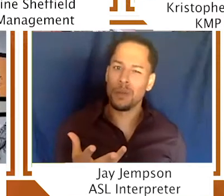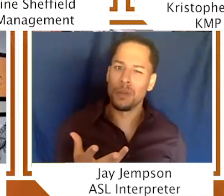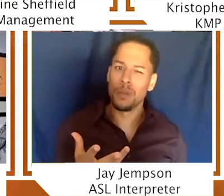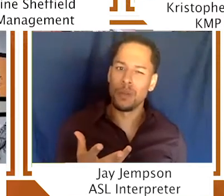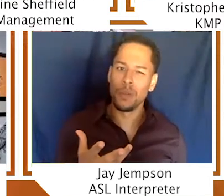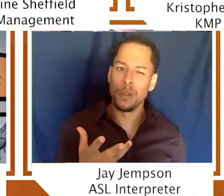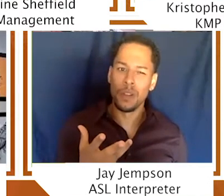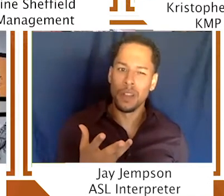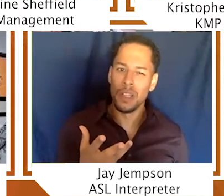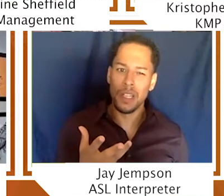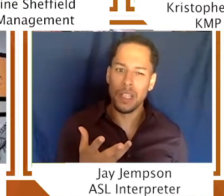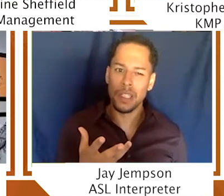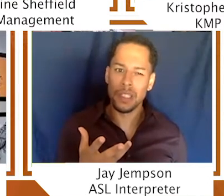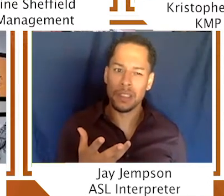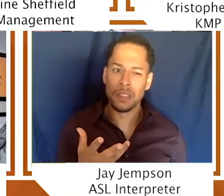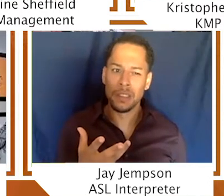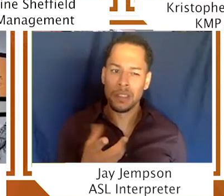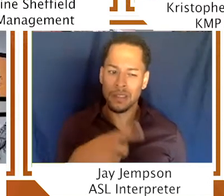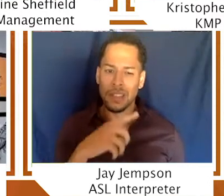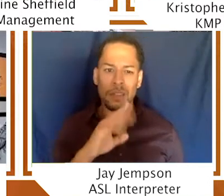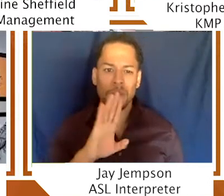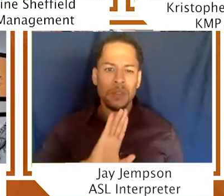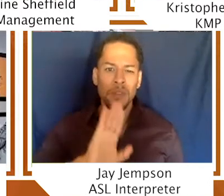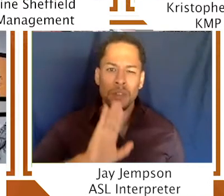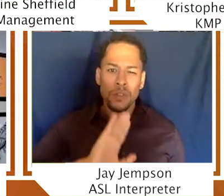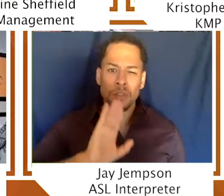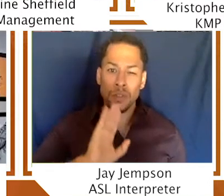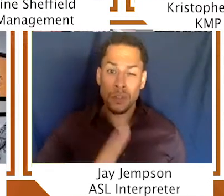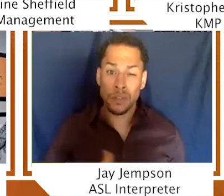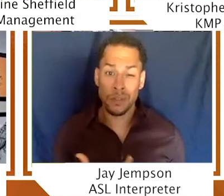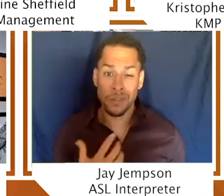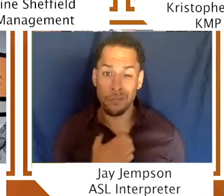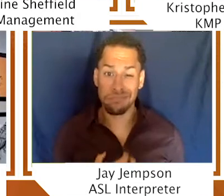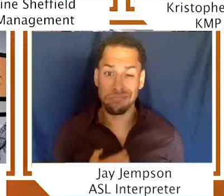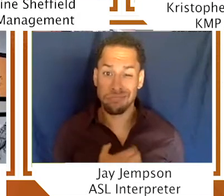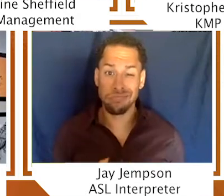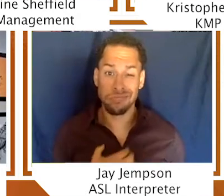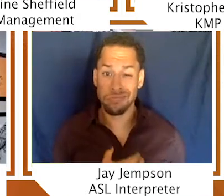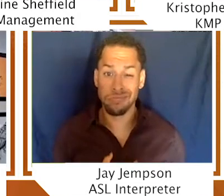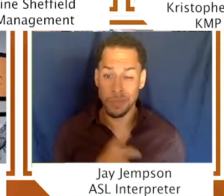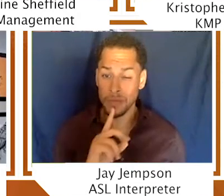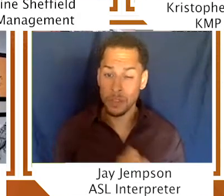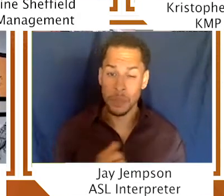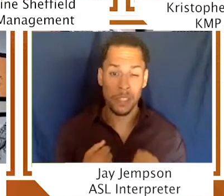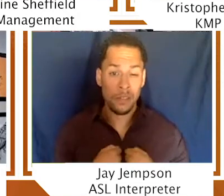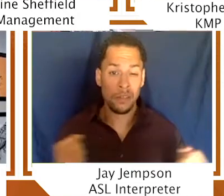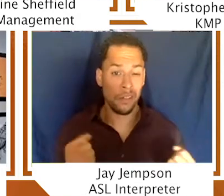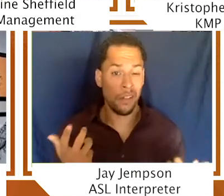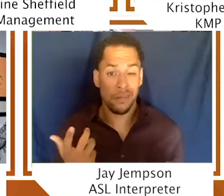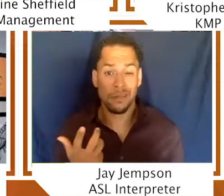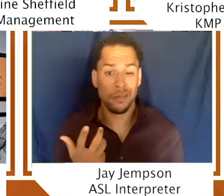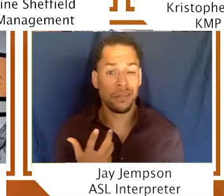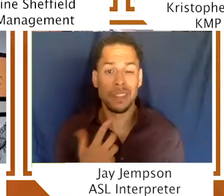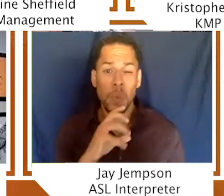just getting really frustrating for me. If you ask how do I feel about it, it's getting really frustrating. It's getting old to